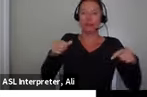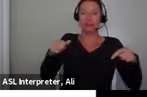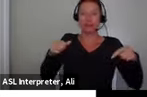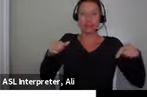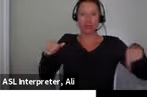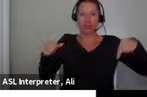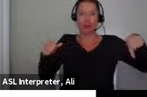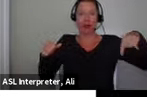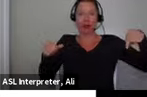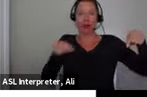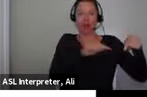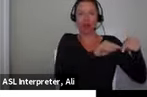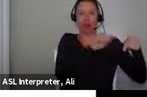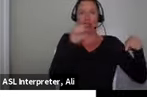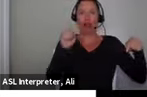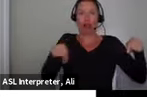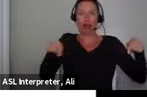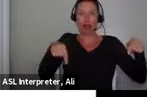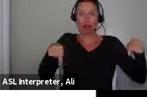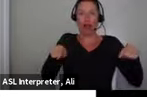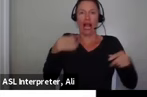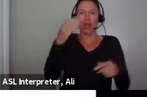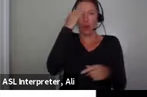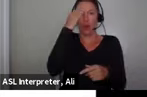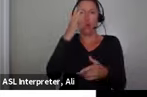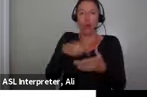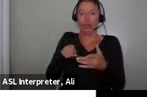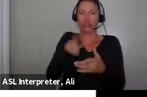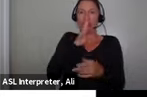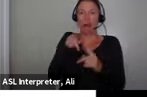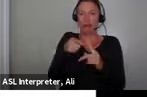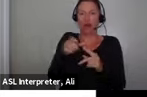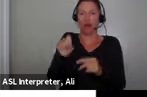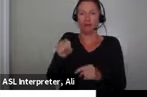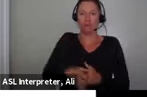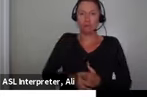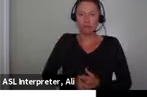or circular approaches like you're talking about.